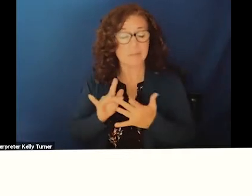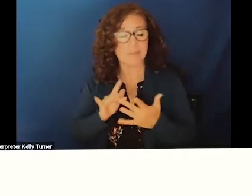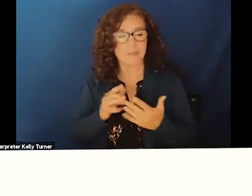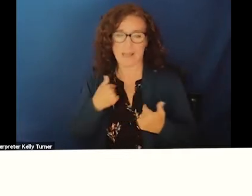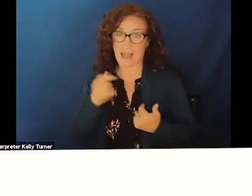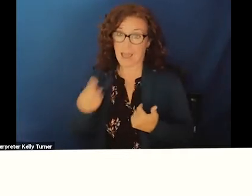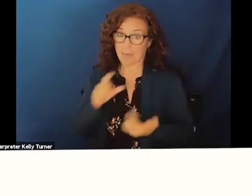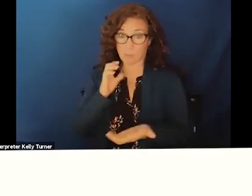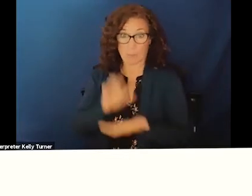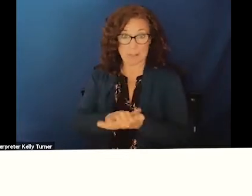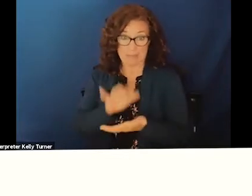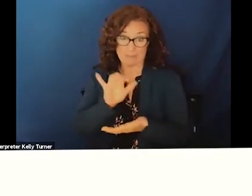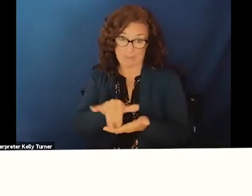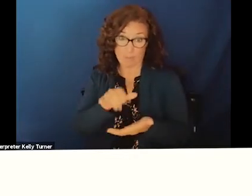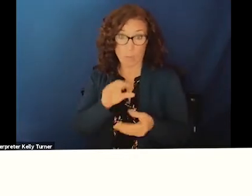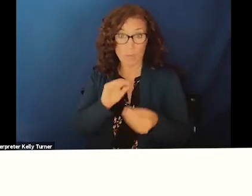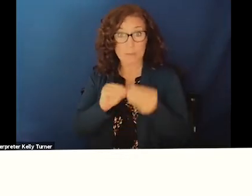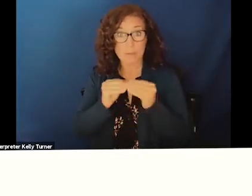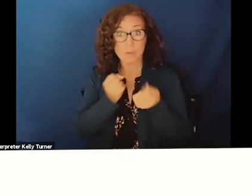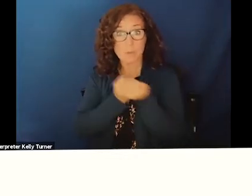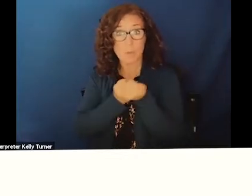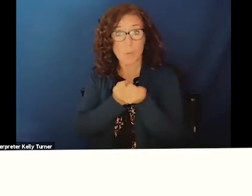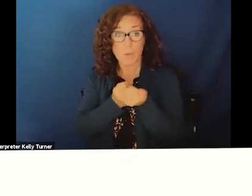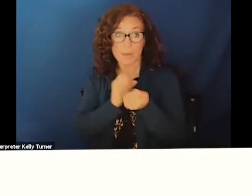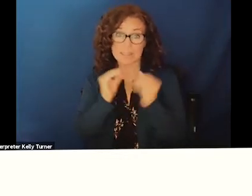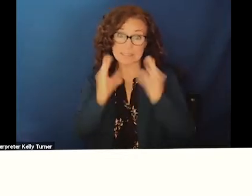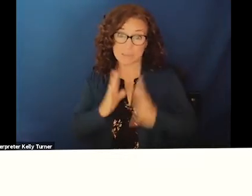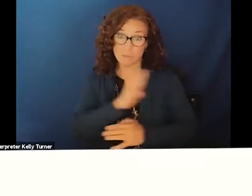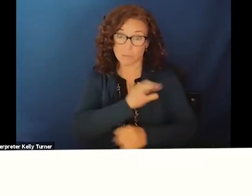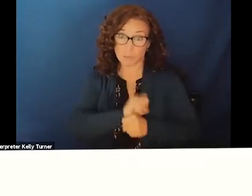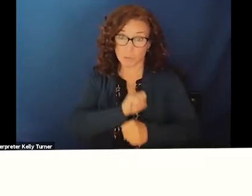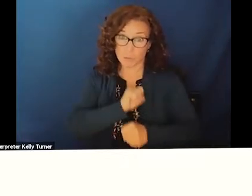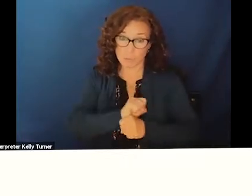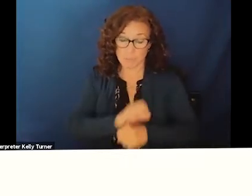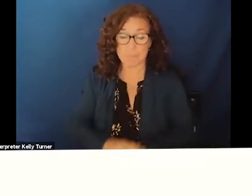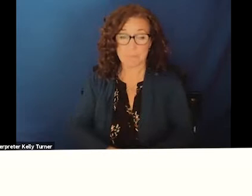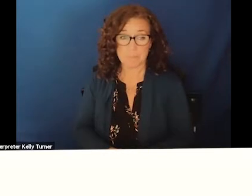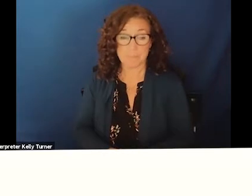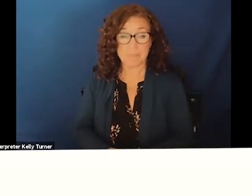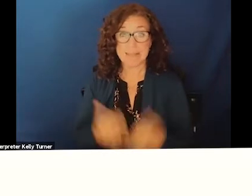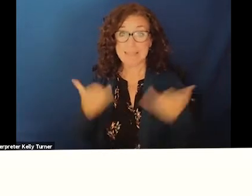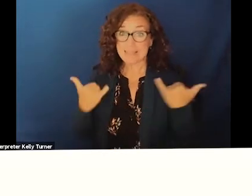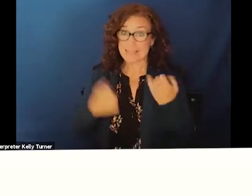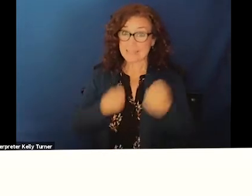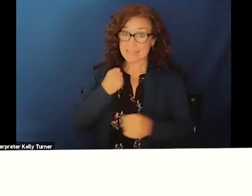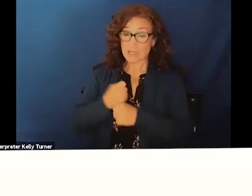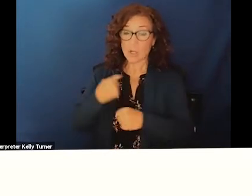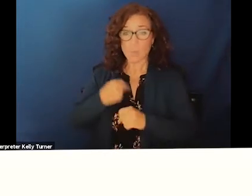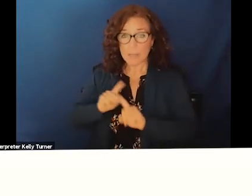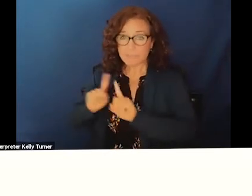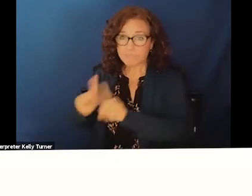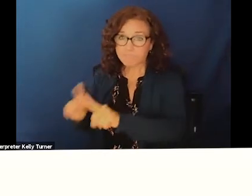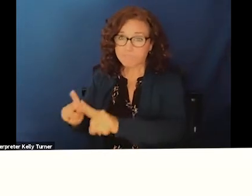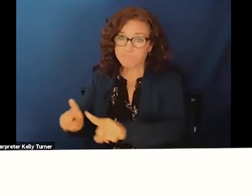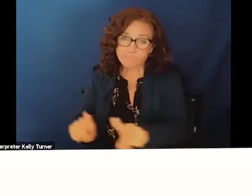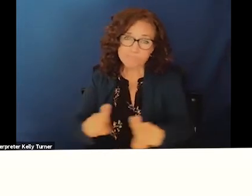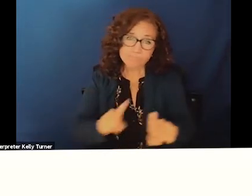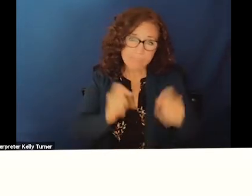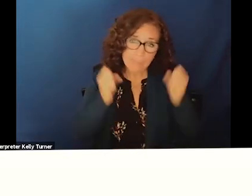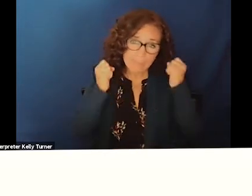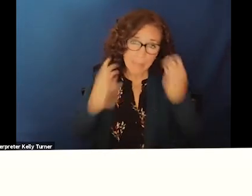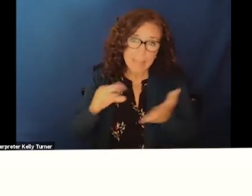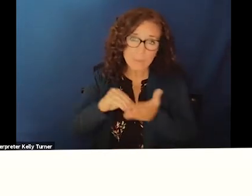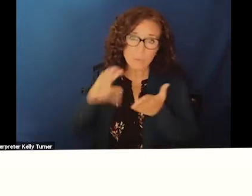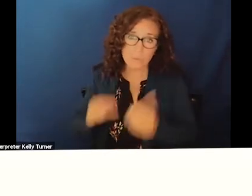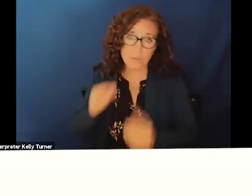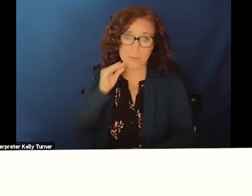We've done more home visits this year probably than we've done in the last 5 years combined. So